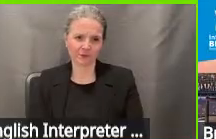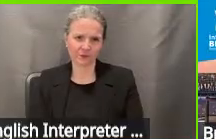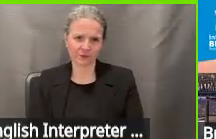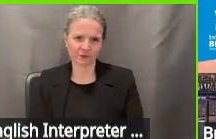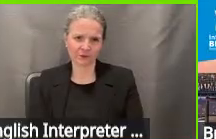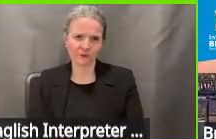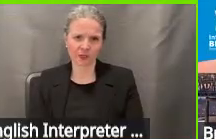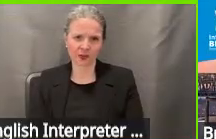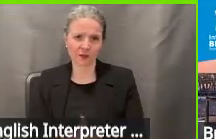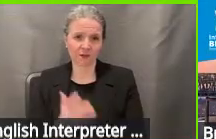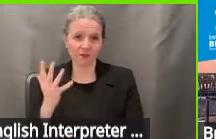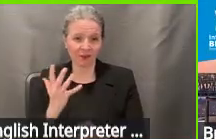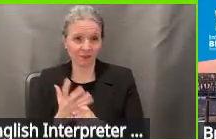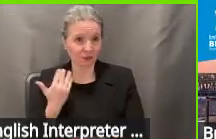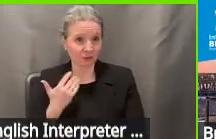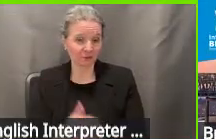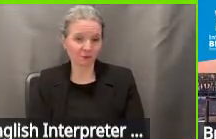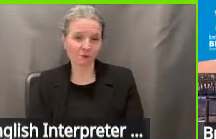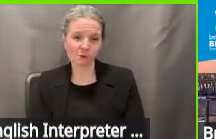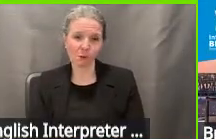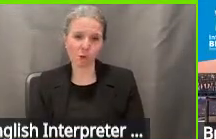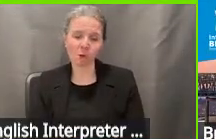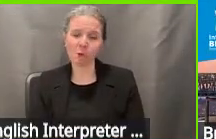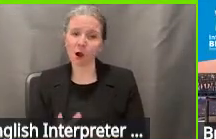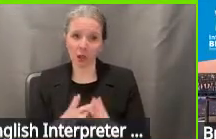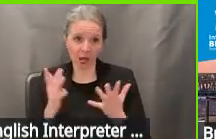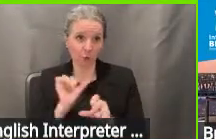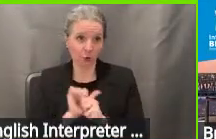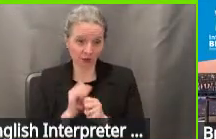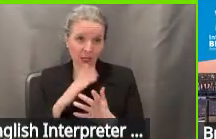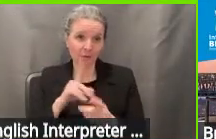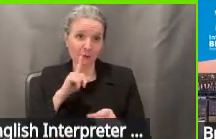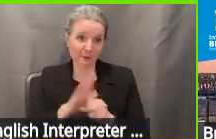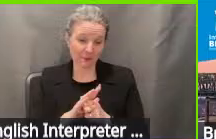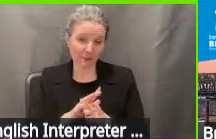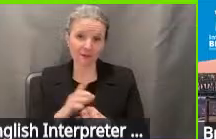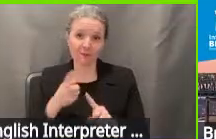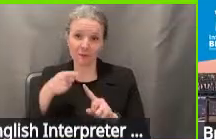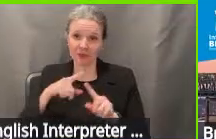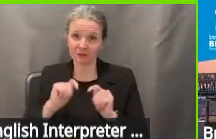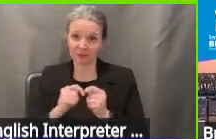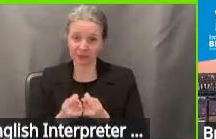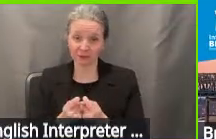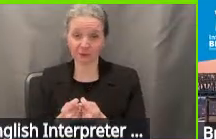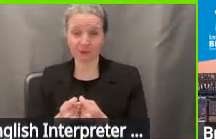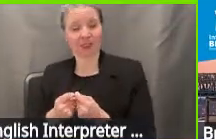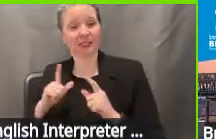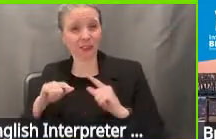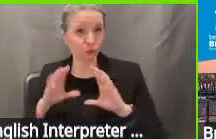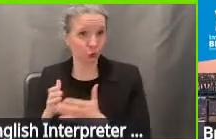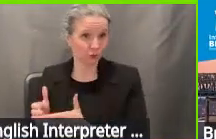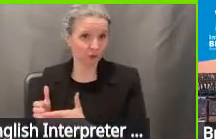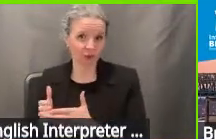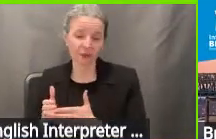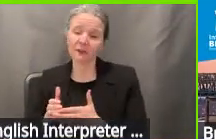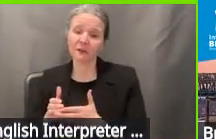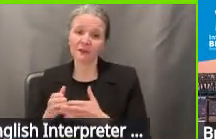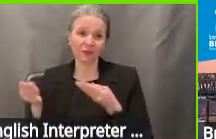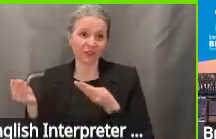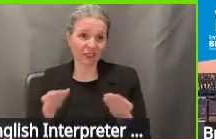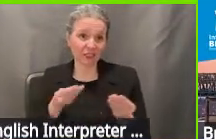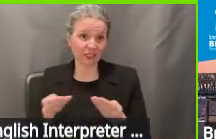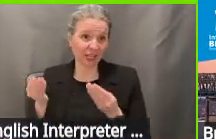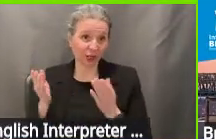Gosh, yeah, 5 years. A lot of work and a lot of commitment by this team, these groups, the